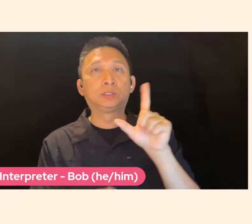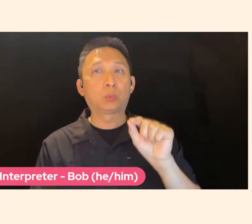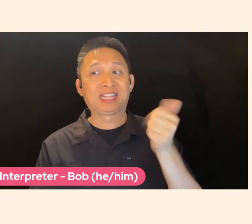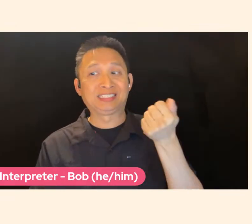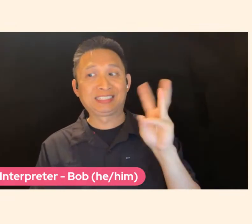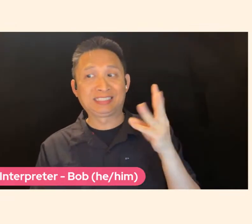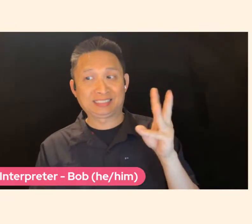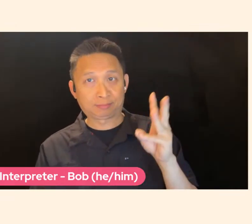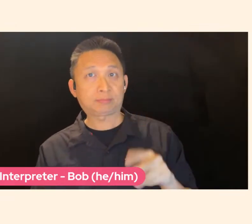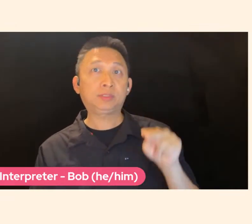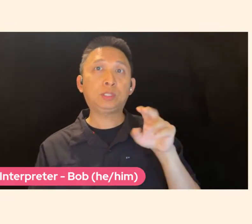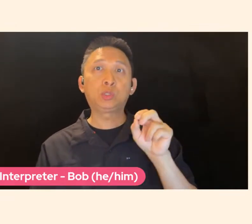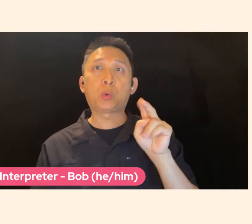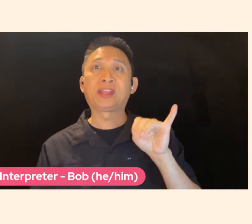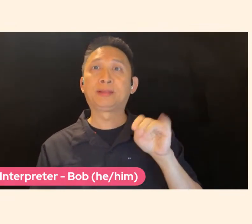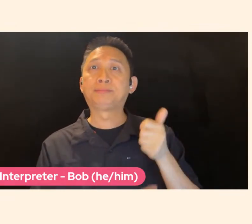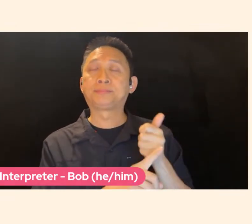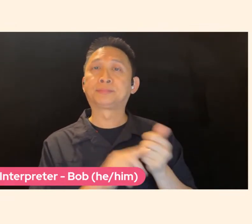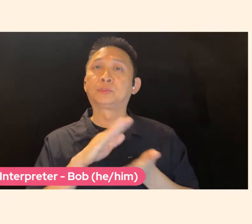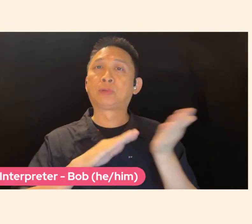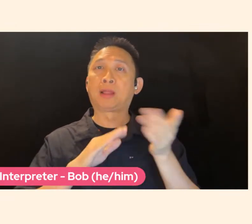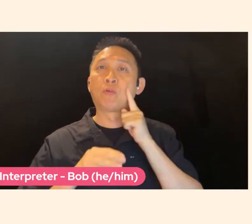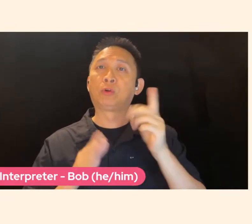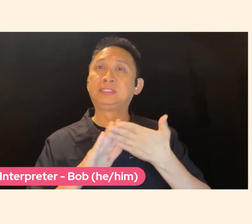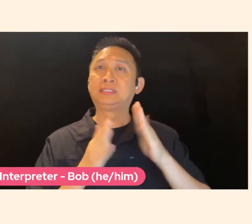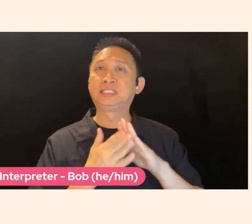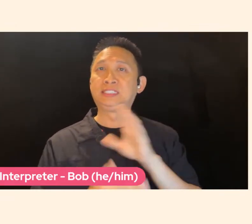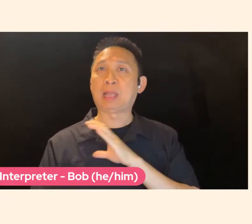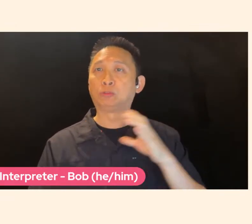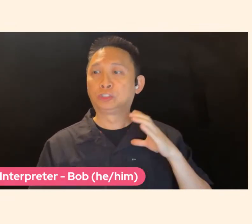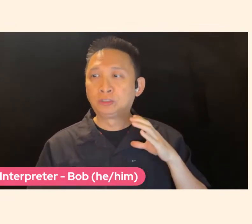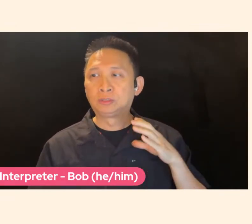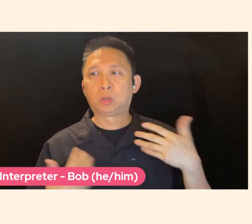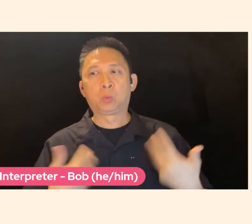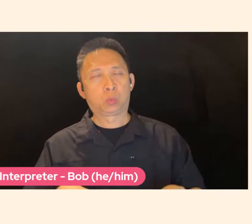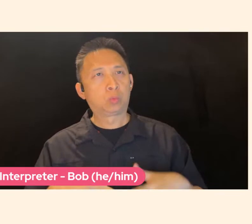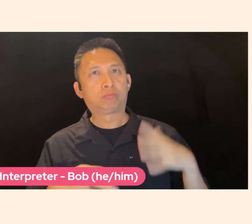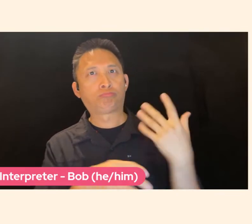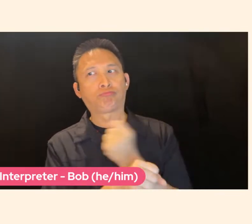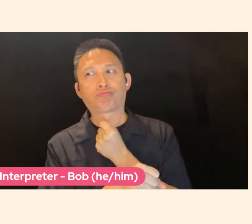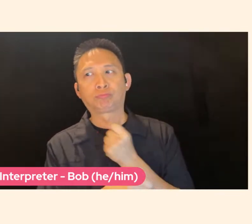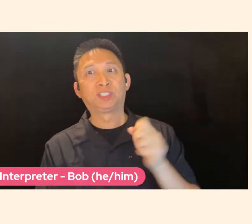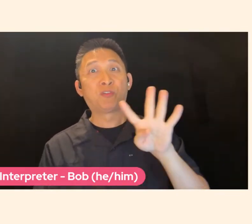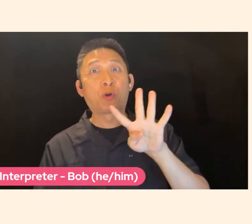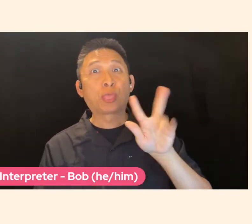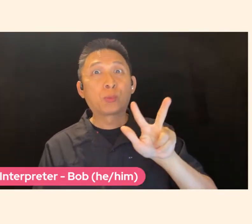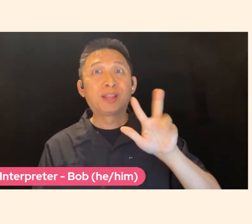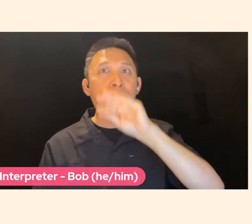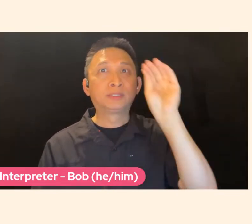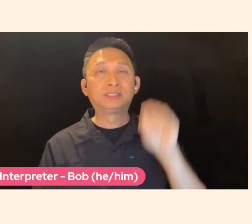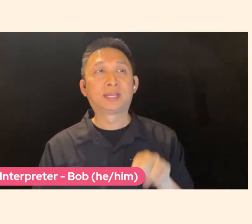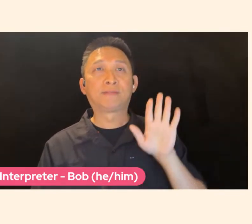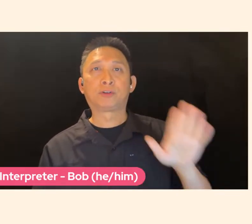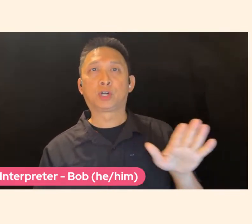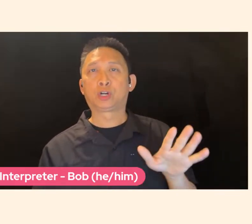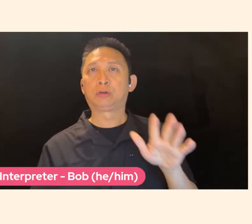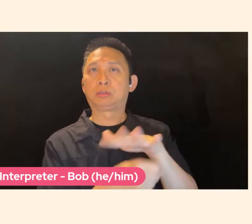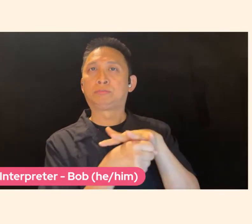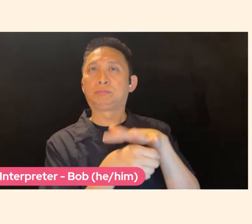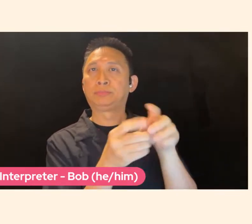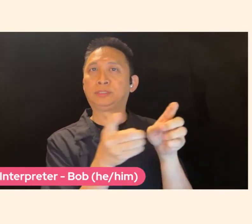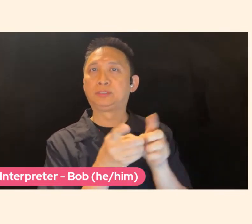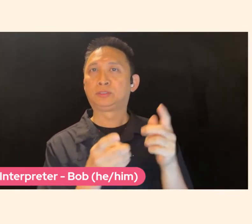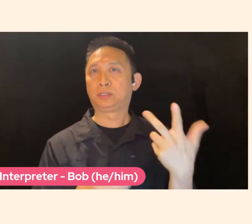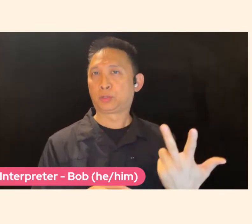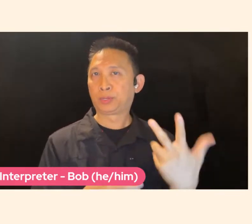This experience illuminated a clear path for Noni, ameliorating resource disparities in Noni's beloved West Oakland community